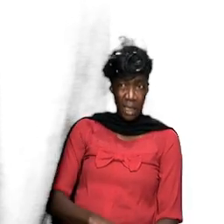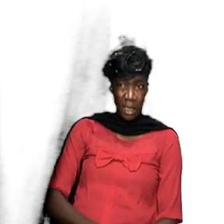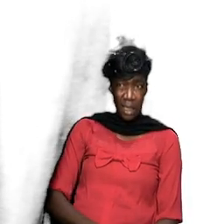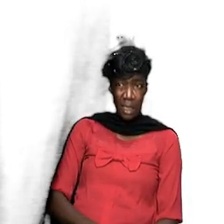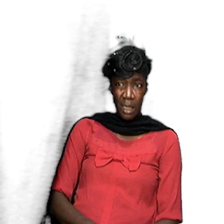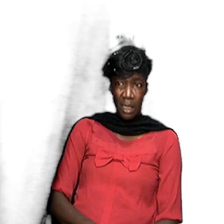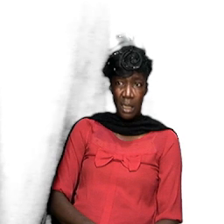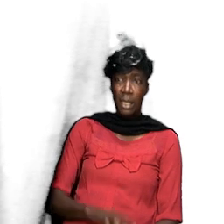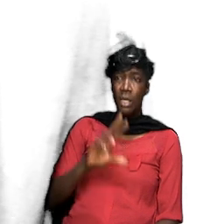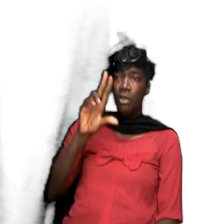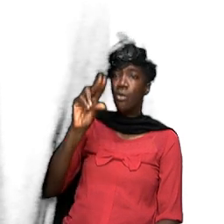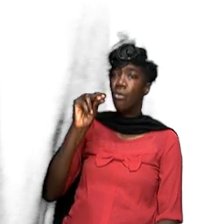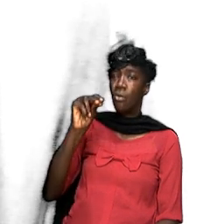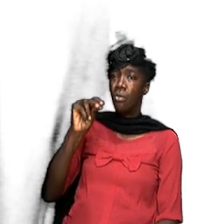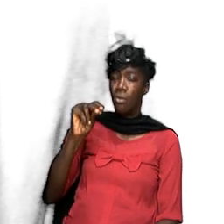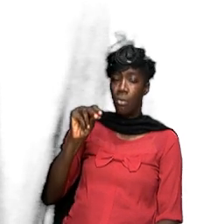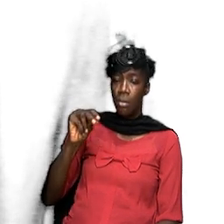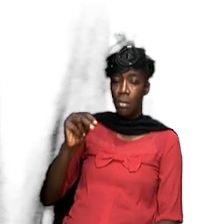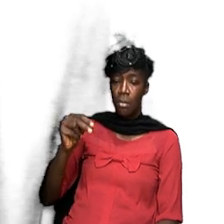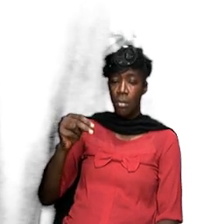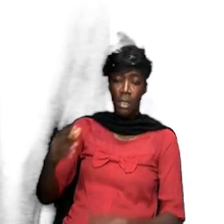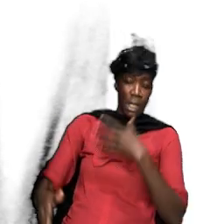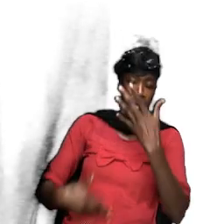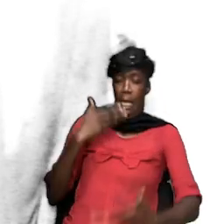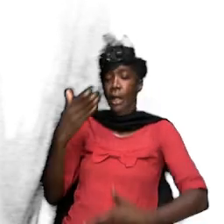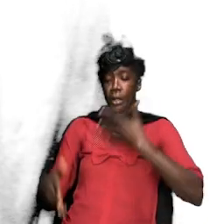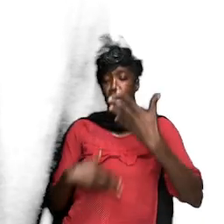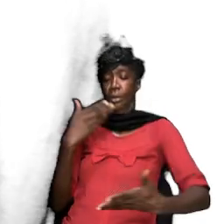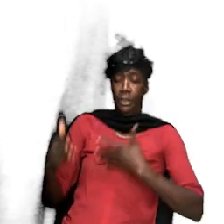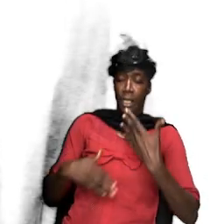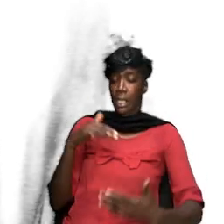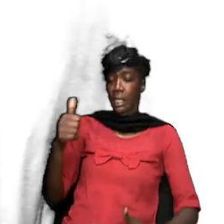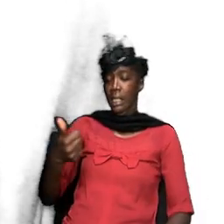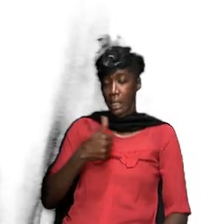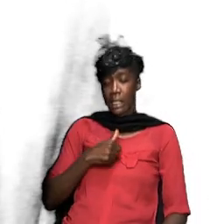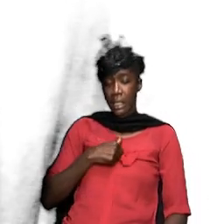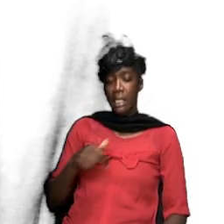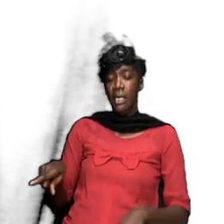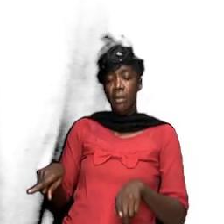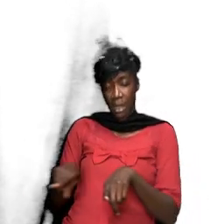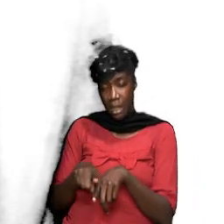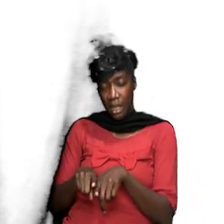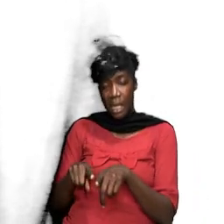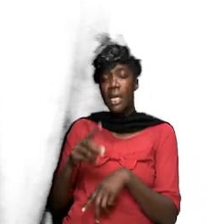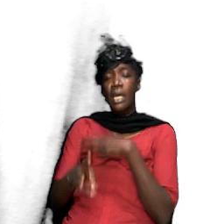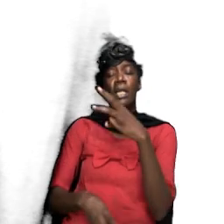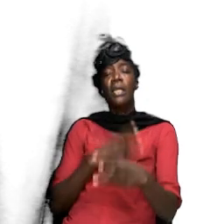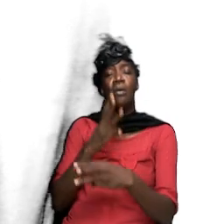At no time should we try to entertain ourselves like how the world entertains itself.